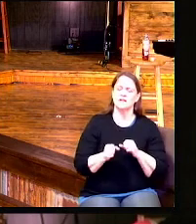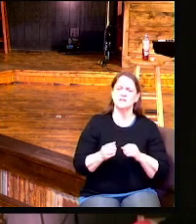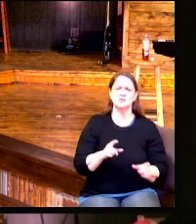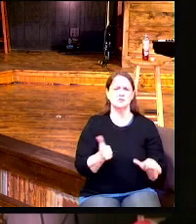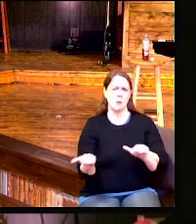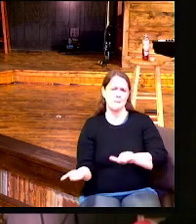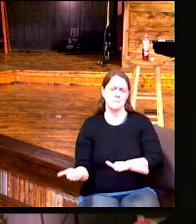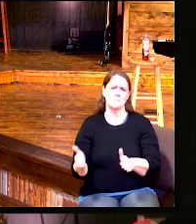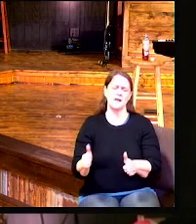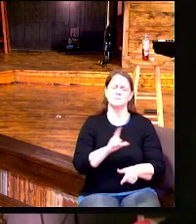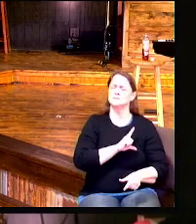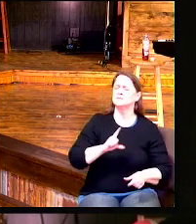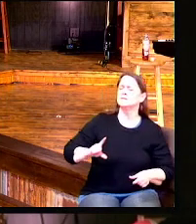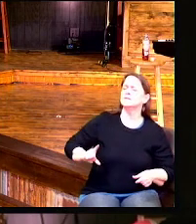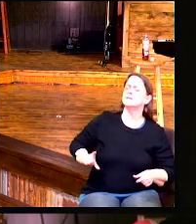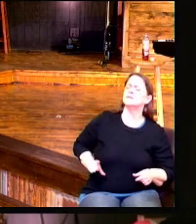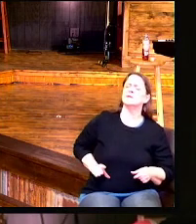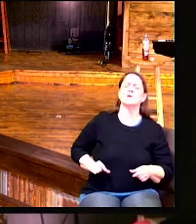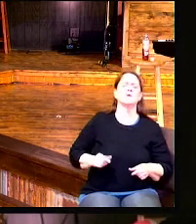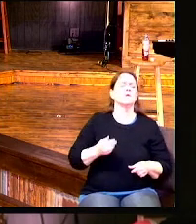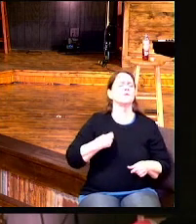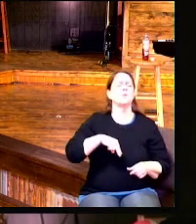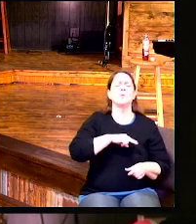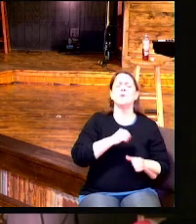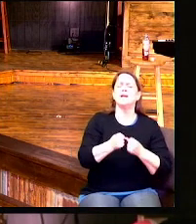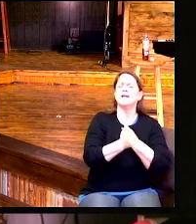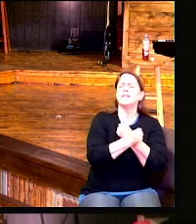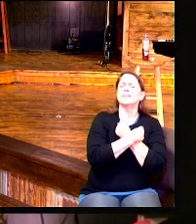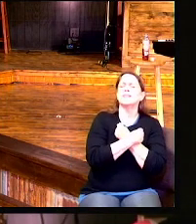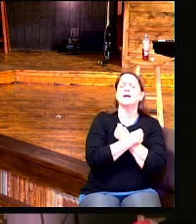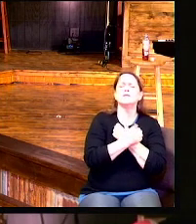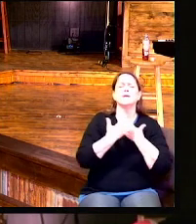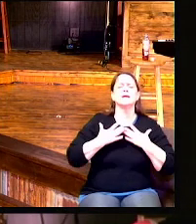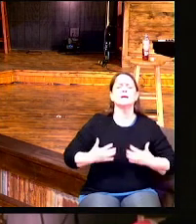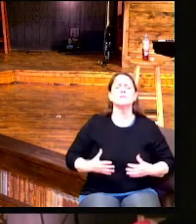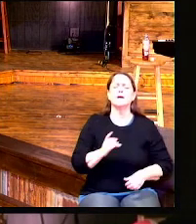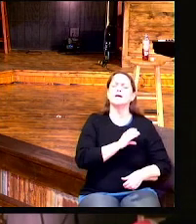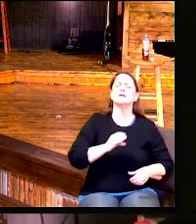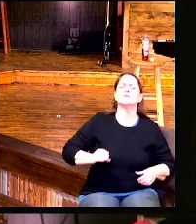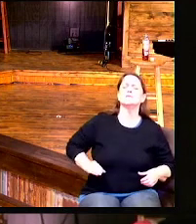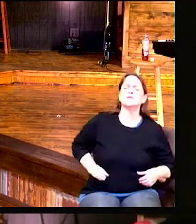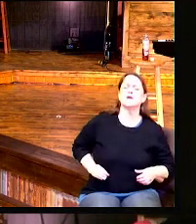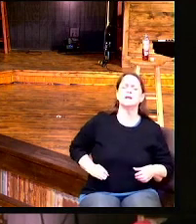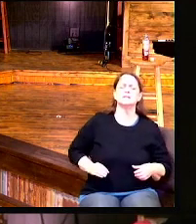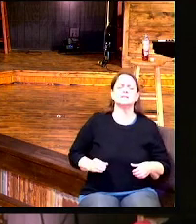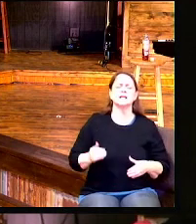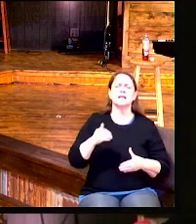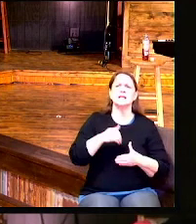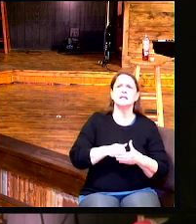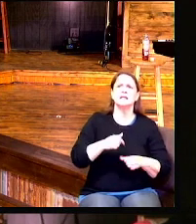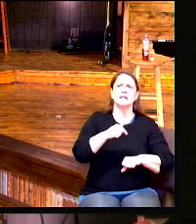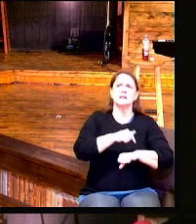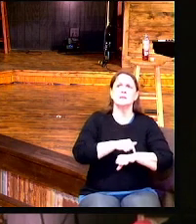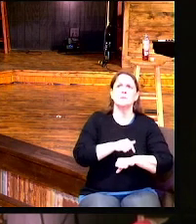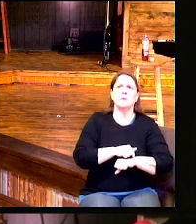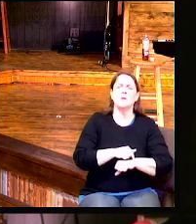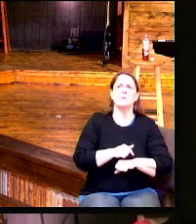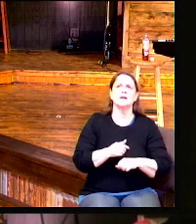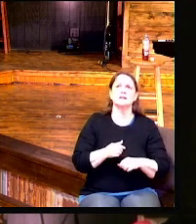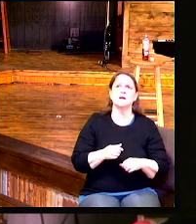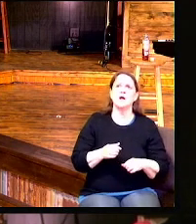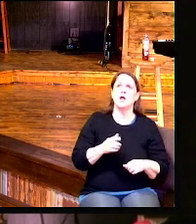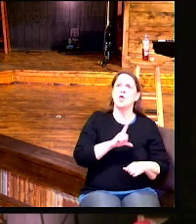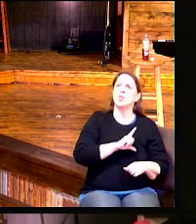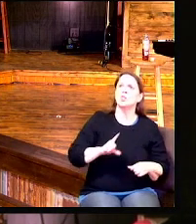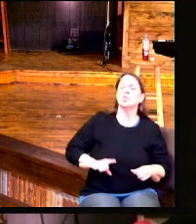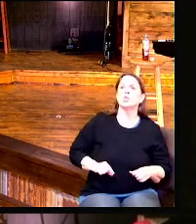Lord, we love being a body of Christ that is obedient to your promptings in the moment. So, Lord, we just